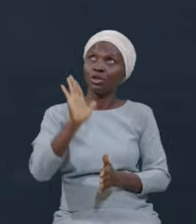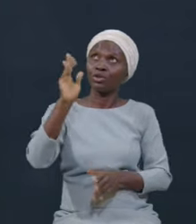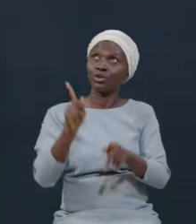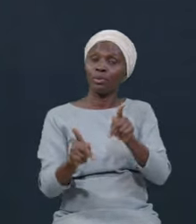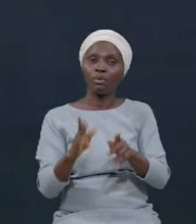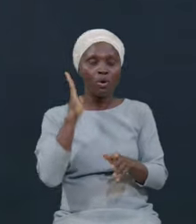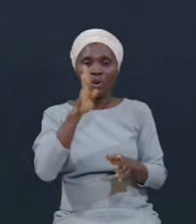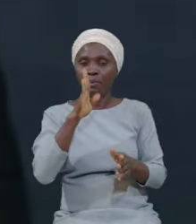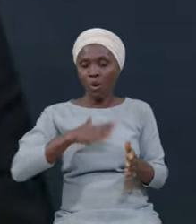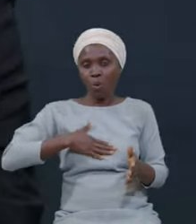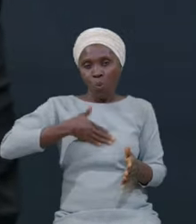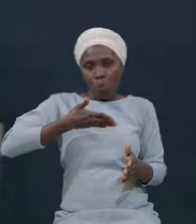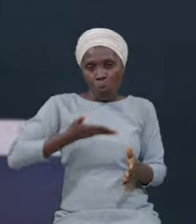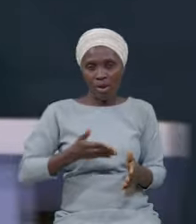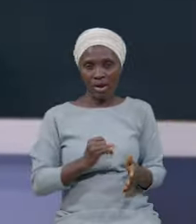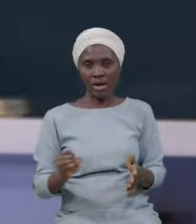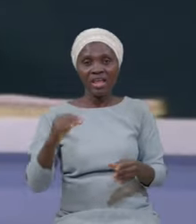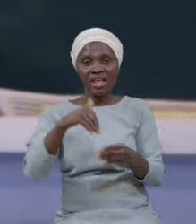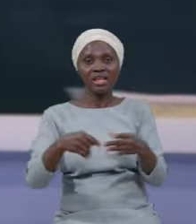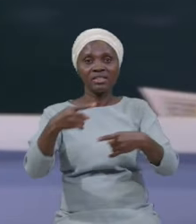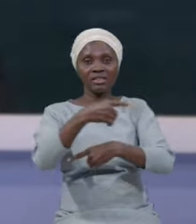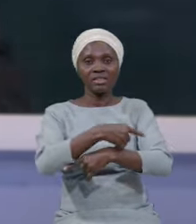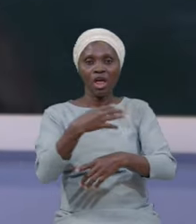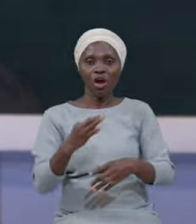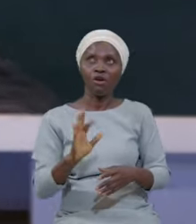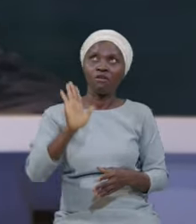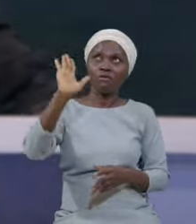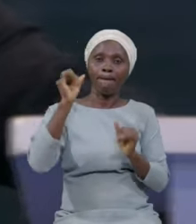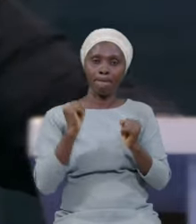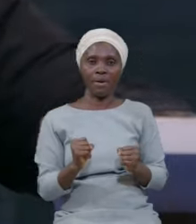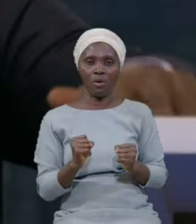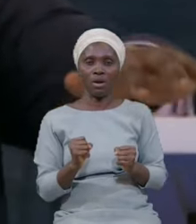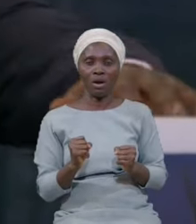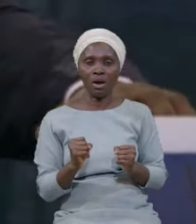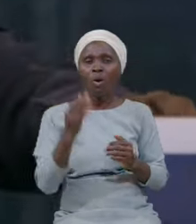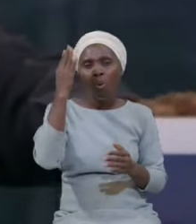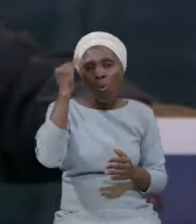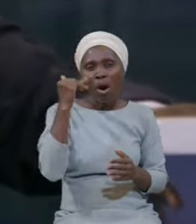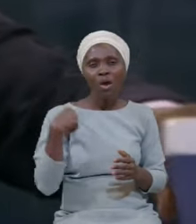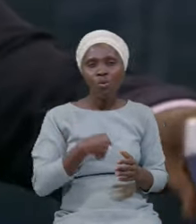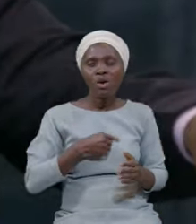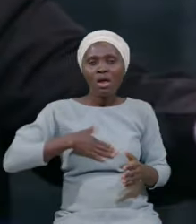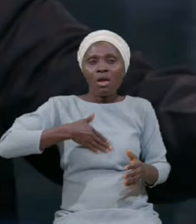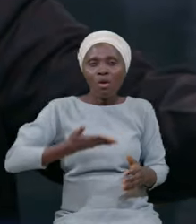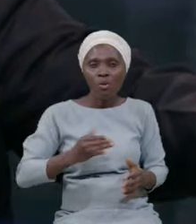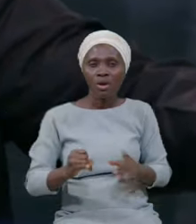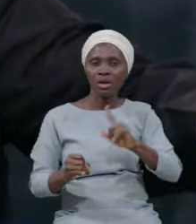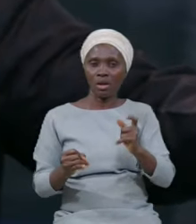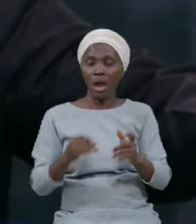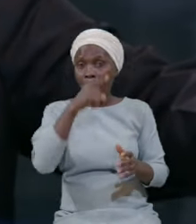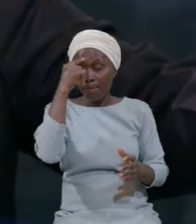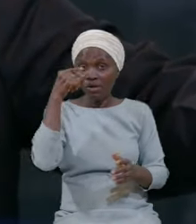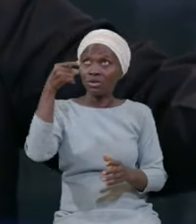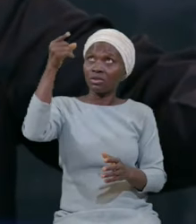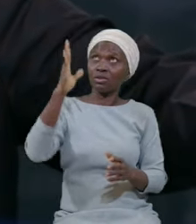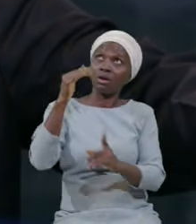day of thy power. Why would we be willing? Because God himself is willing. He's